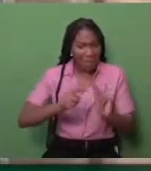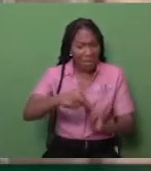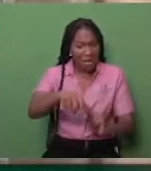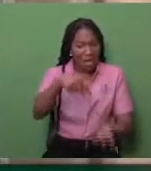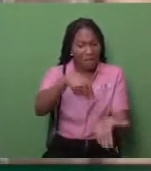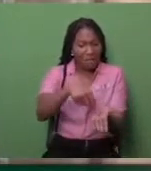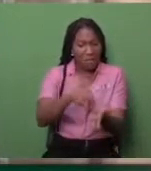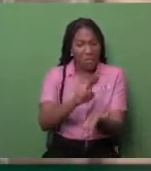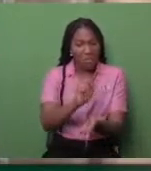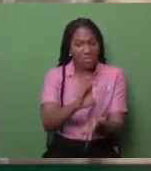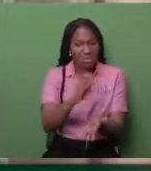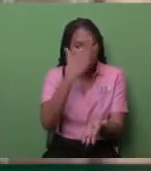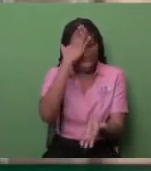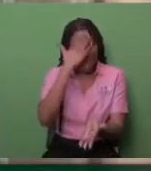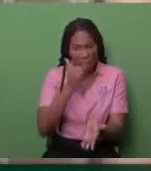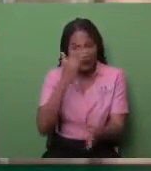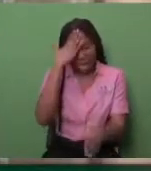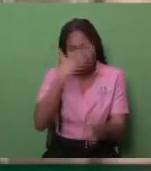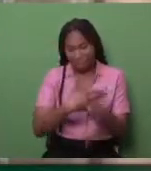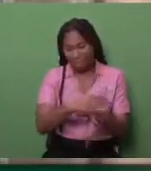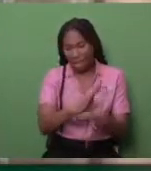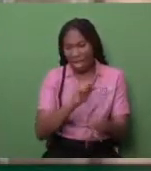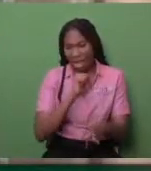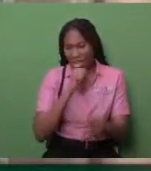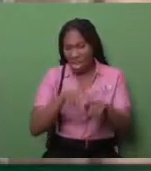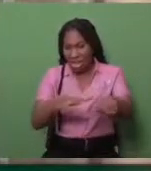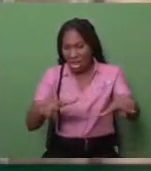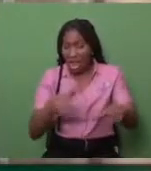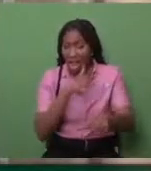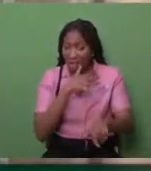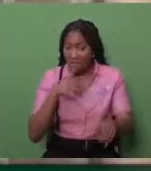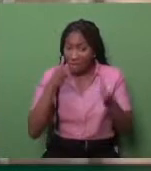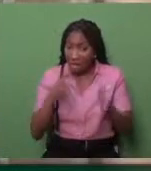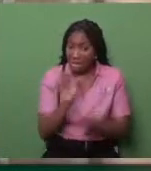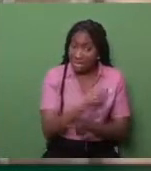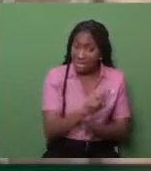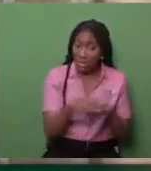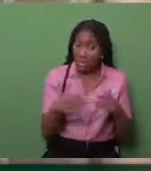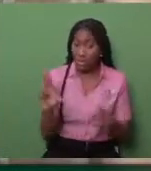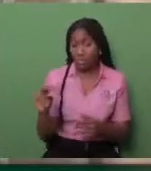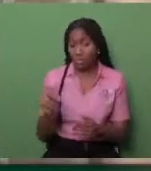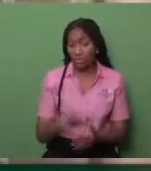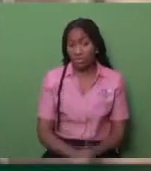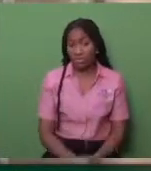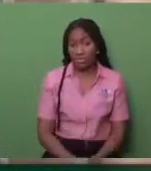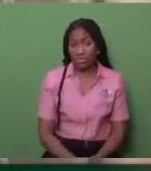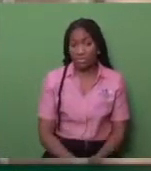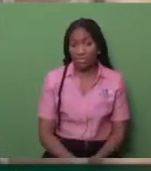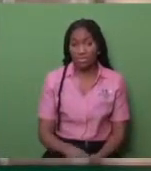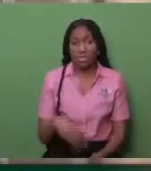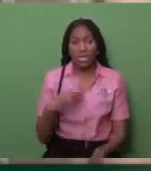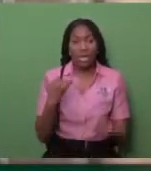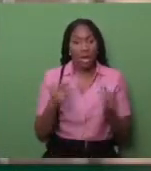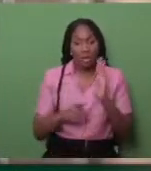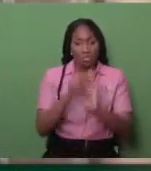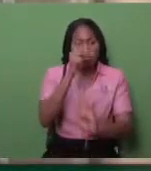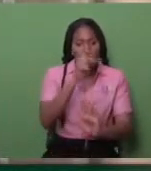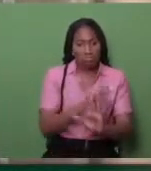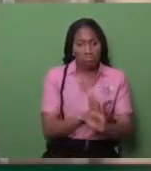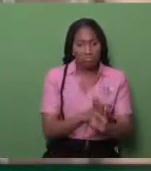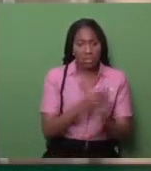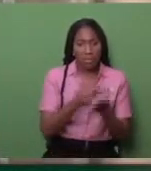geographic apartheid? The agricultural incentives program has been decreased by $12.1